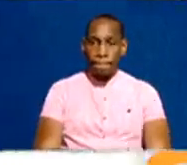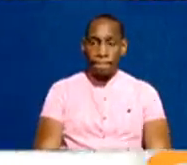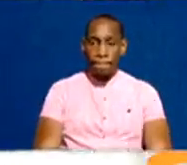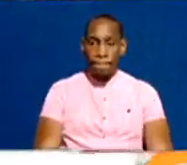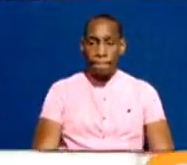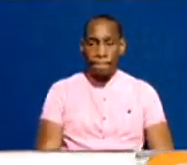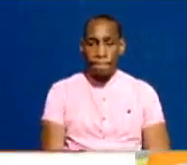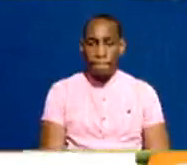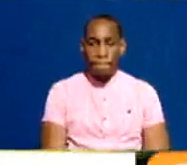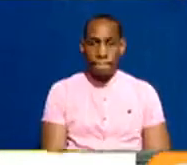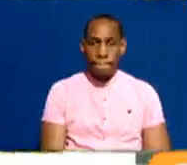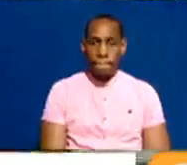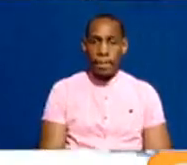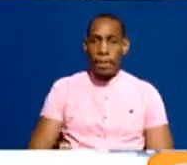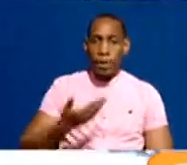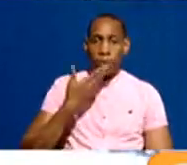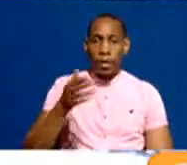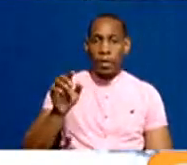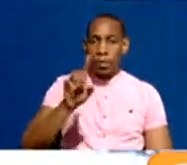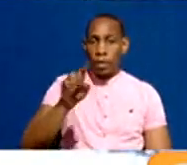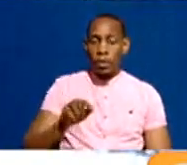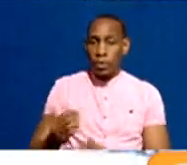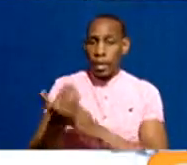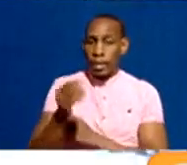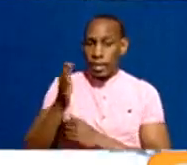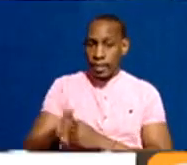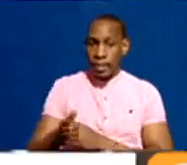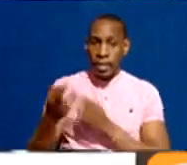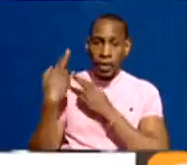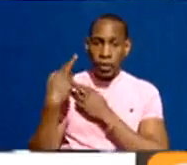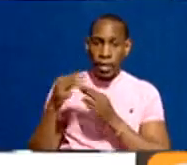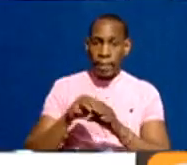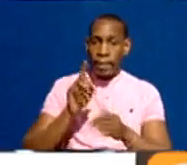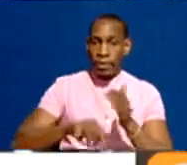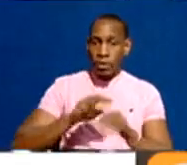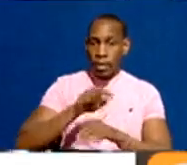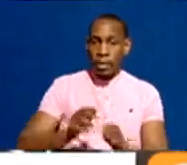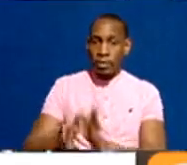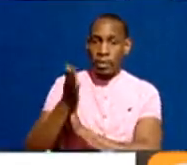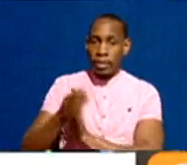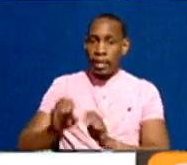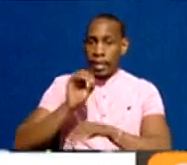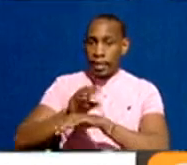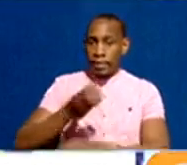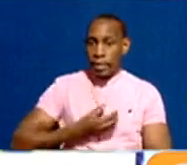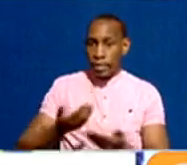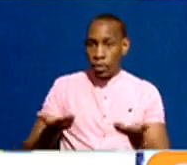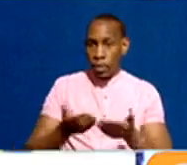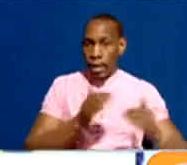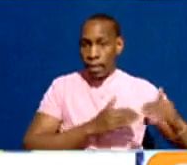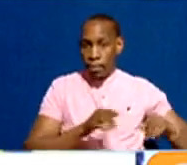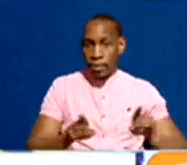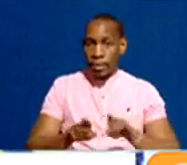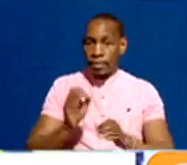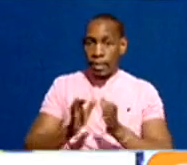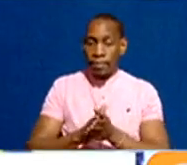My learned friend. In their response on questions raised by judges on the role of the members of the National Security Advisory Council at Bomas and